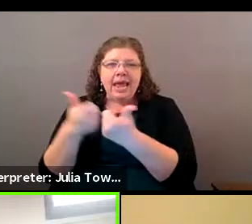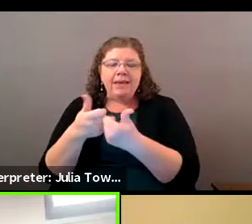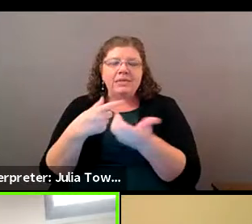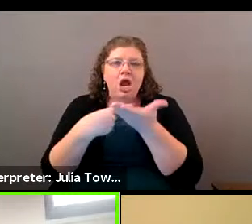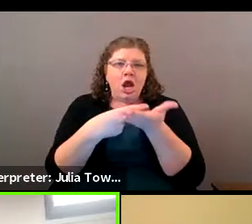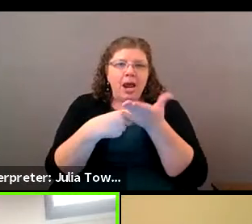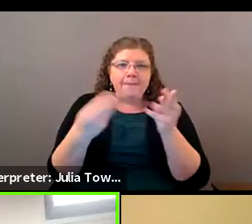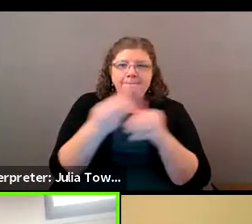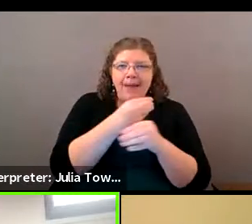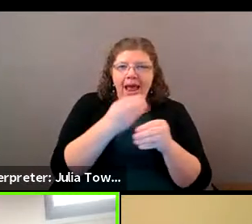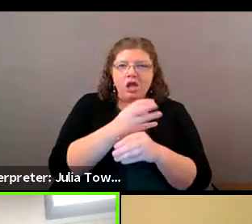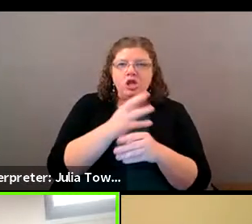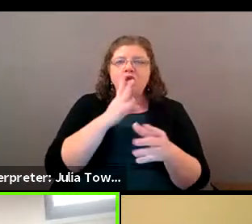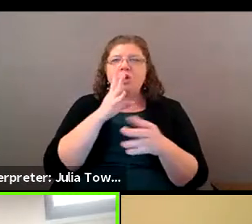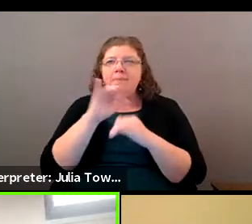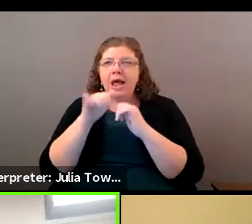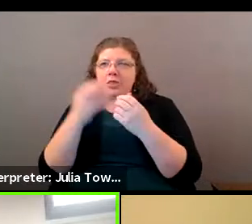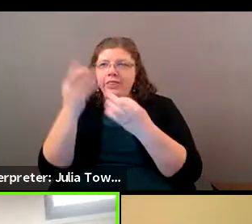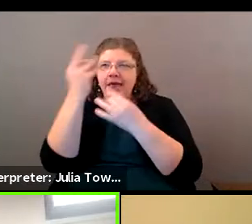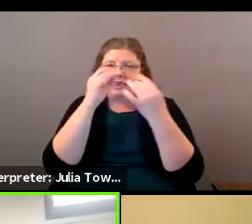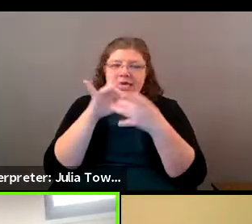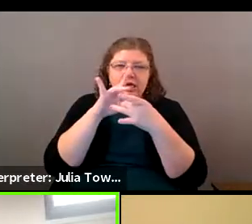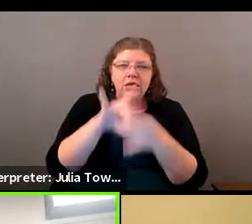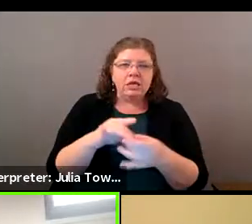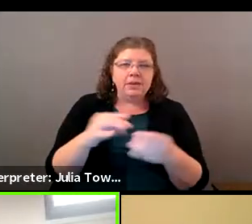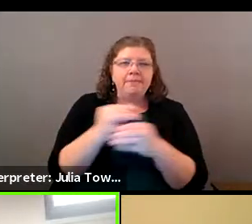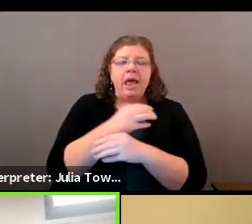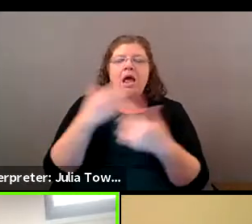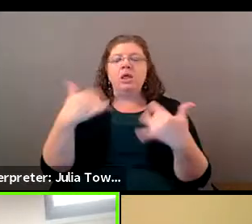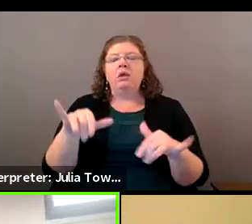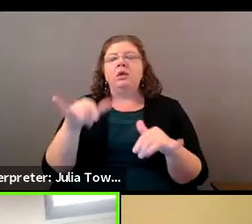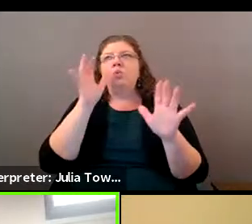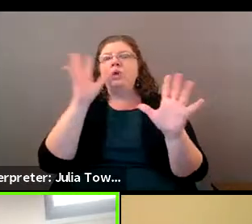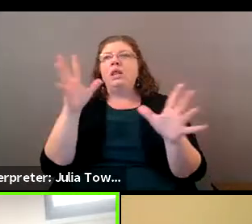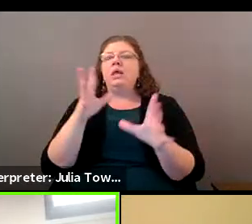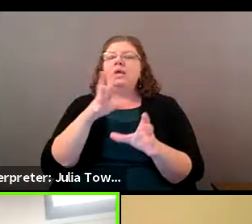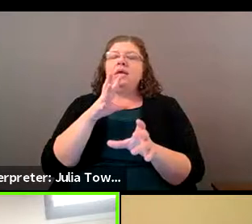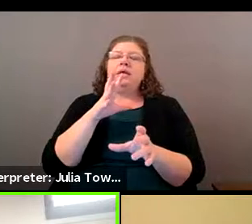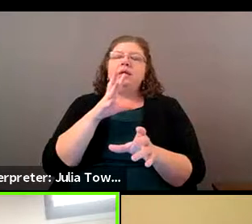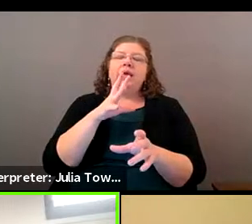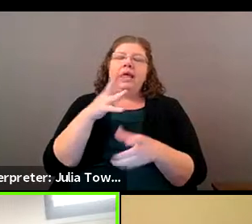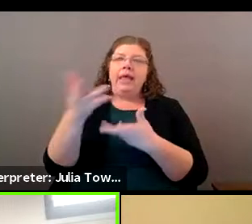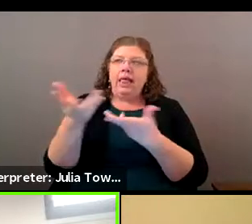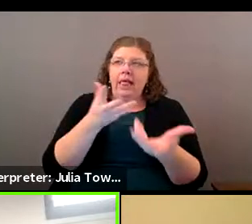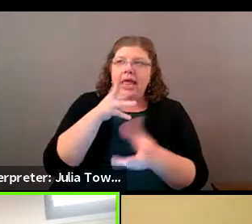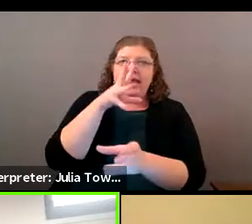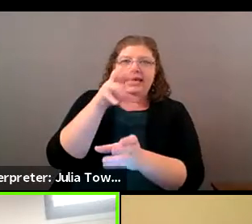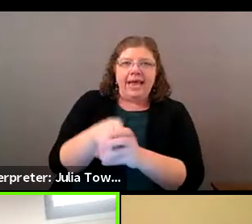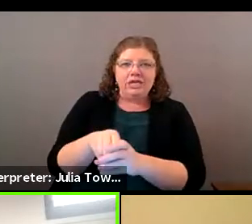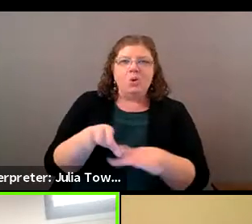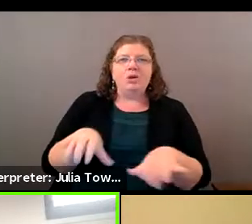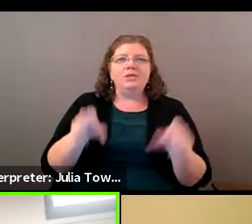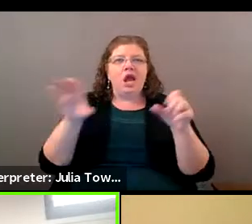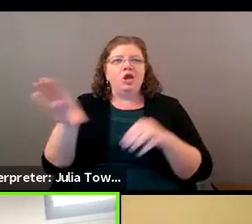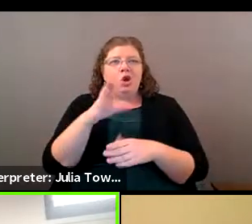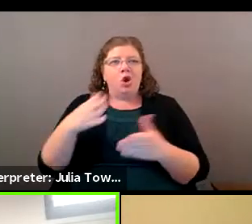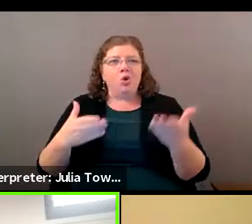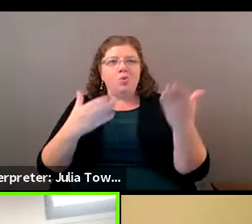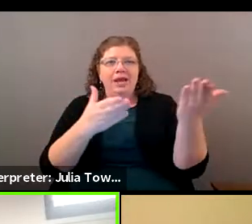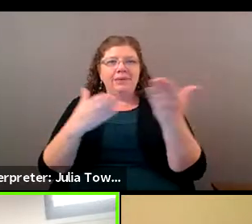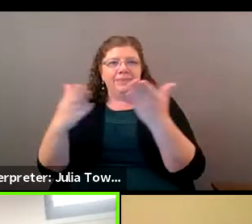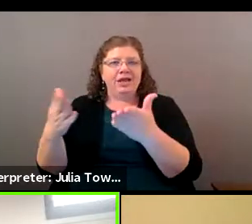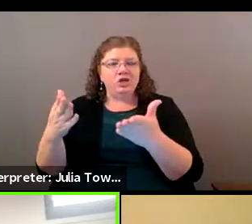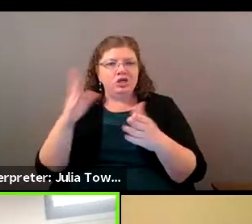talking about their thinking about math. It is super engaging, and we definitely will take your recommendations and bring